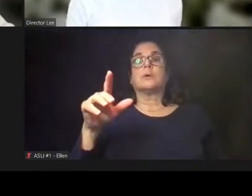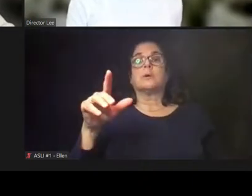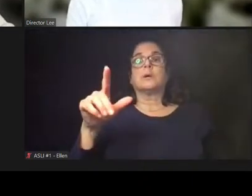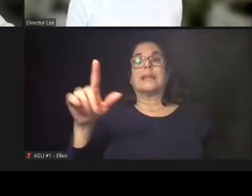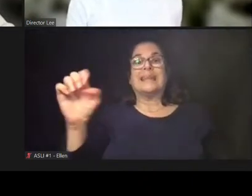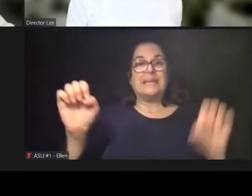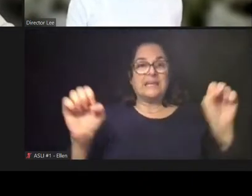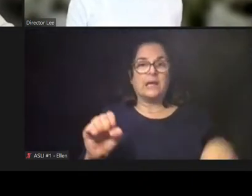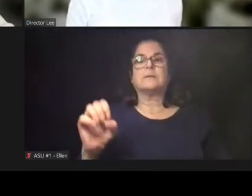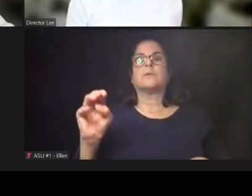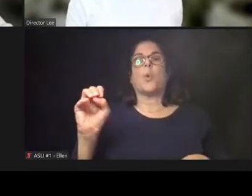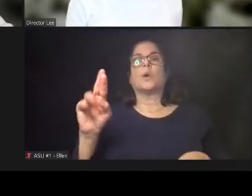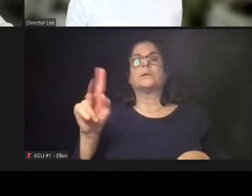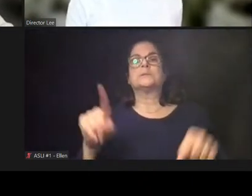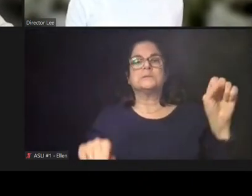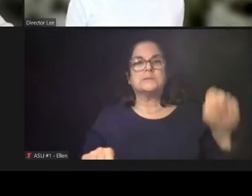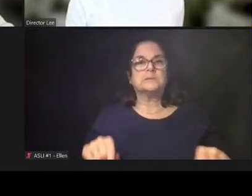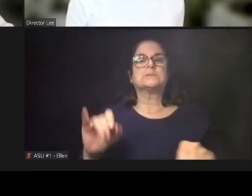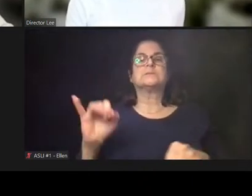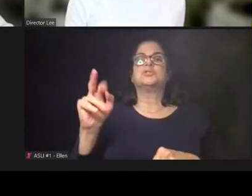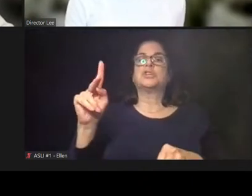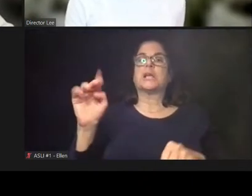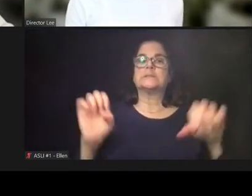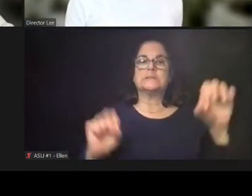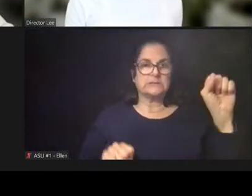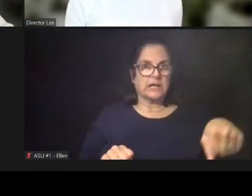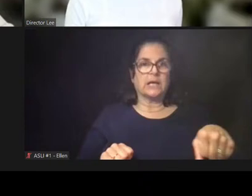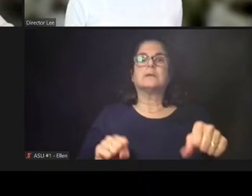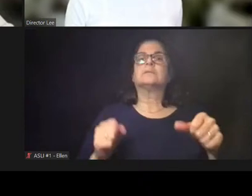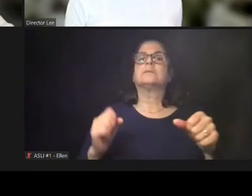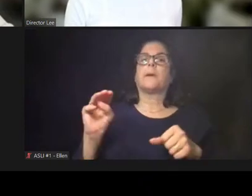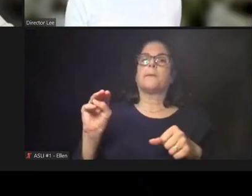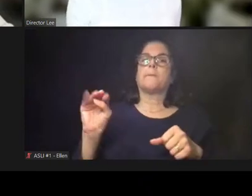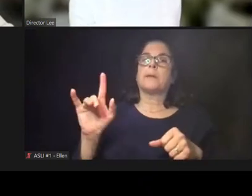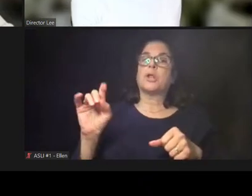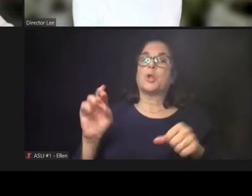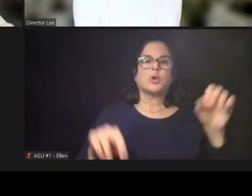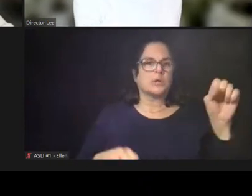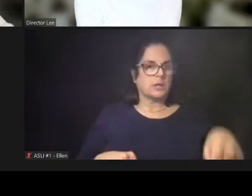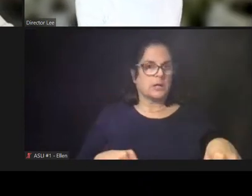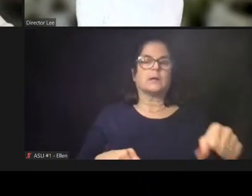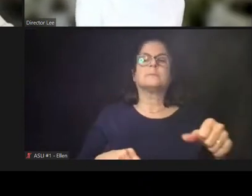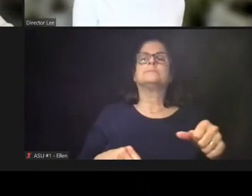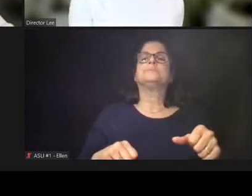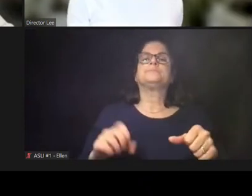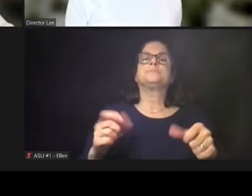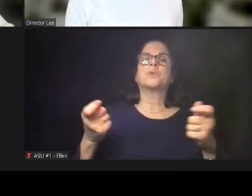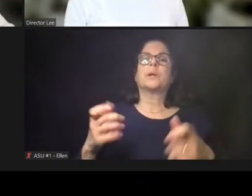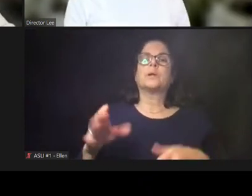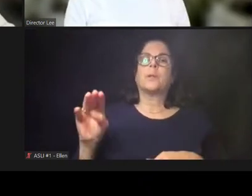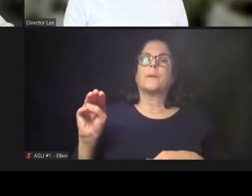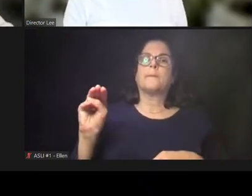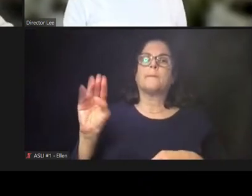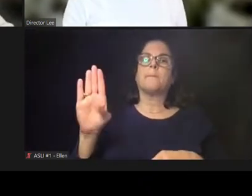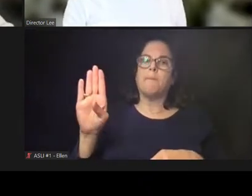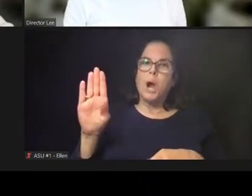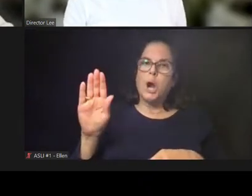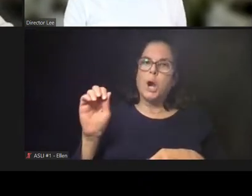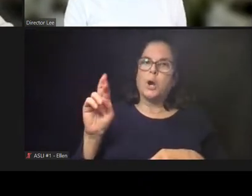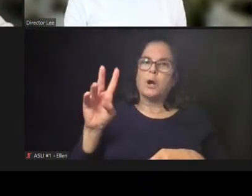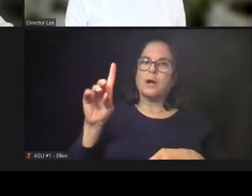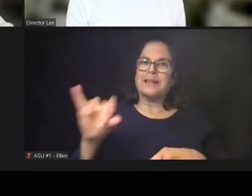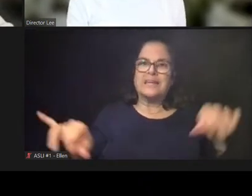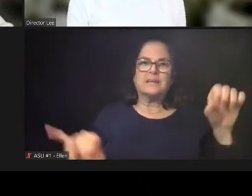Yes. Director Jakes? Yes. Director Miller? Yes. Director Barkley? Yes. Chairman